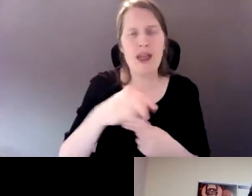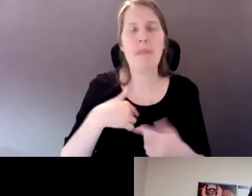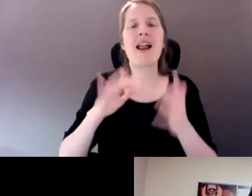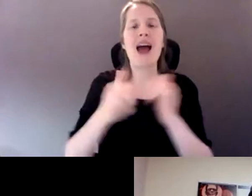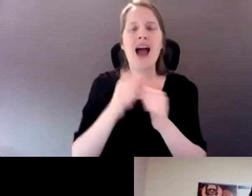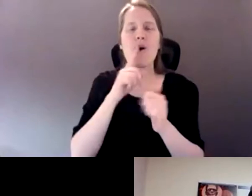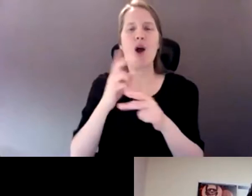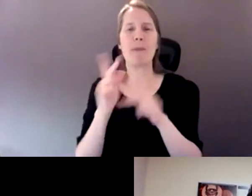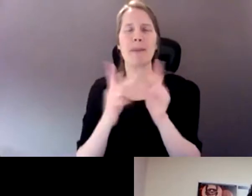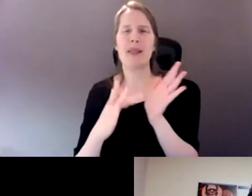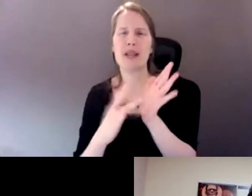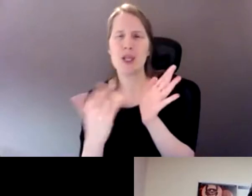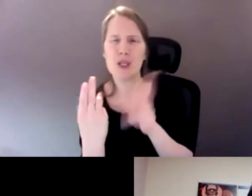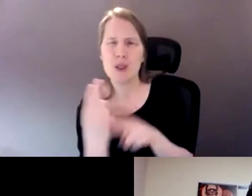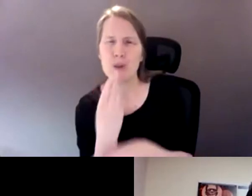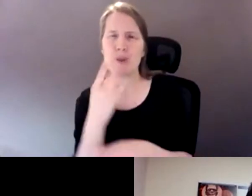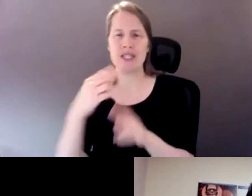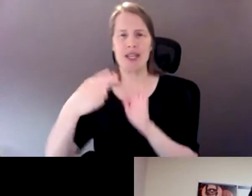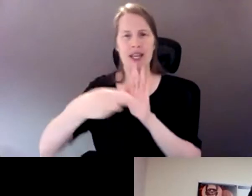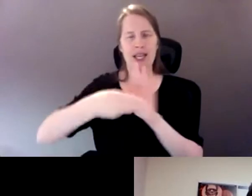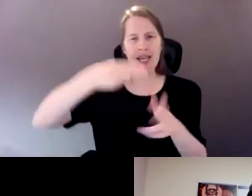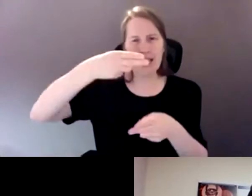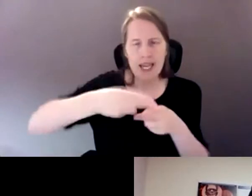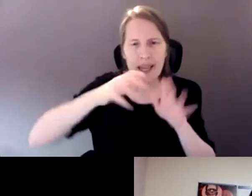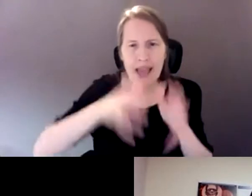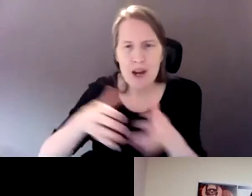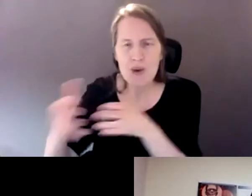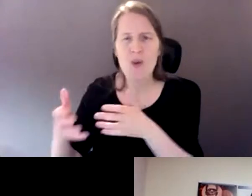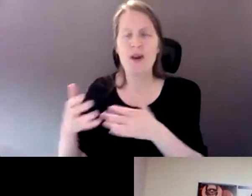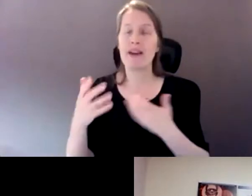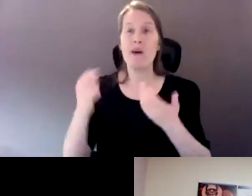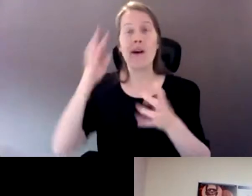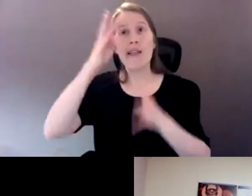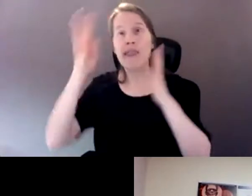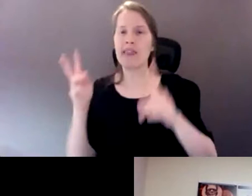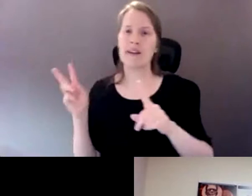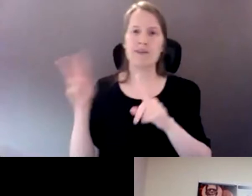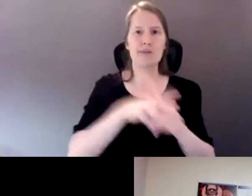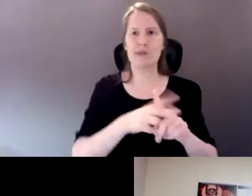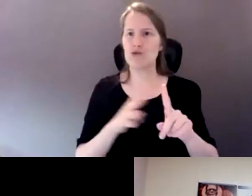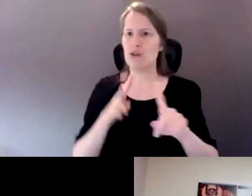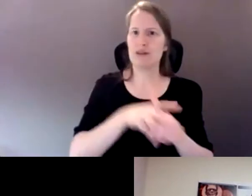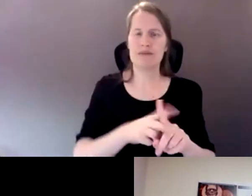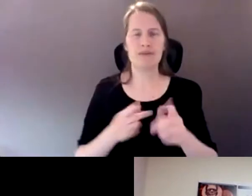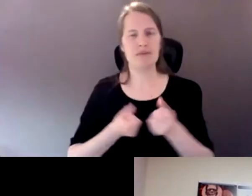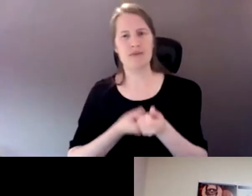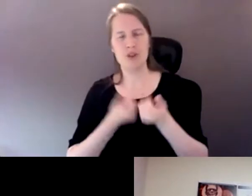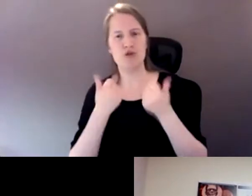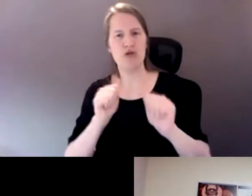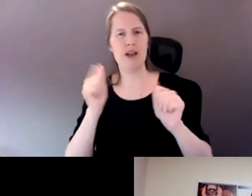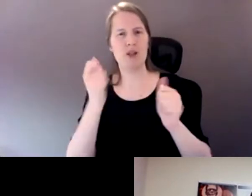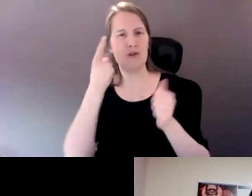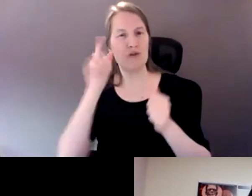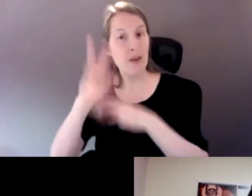Judaism about Jews, using categories that they map onto Judaism to make sense of their world, to describe their world,